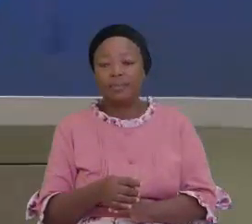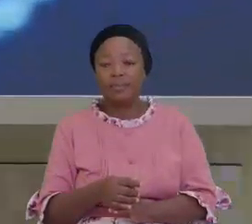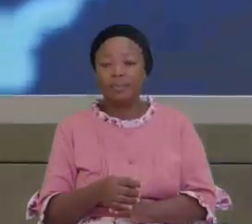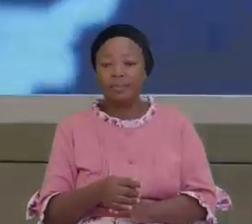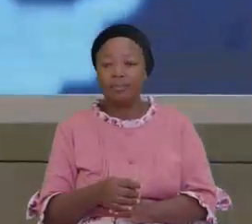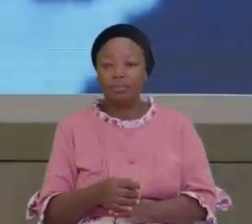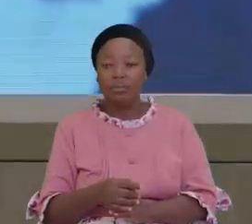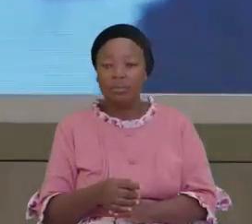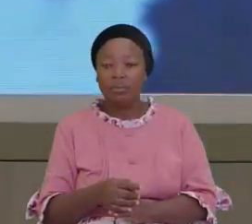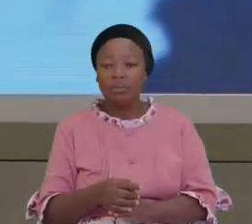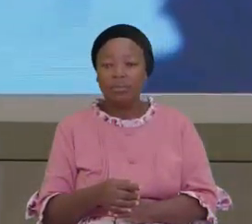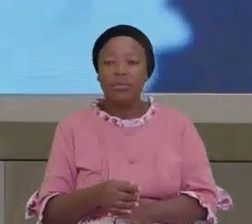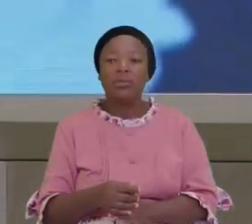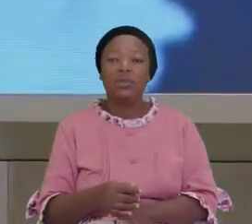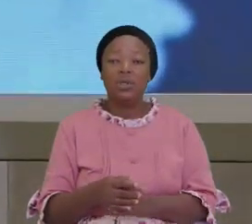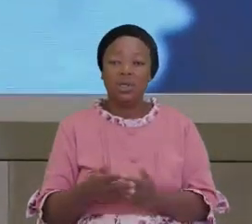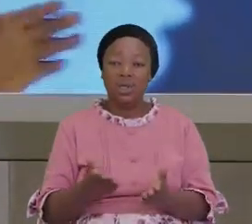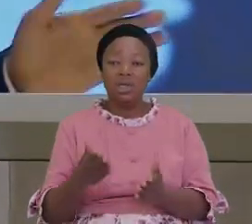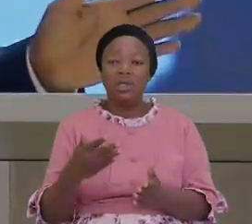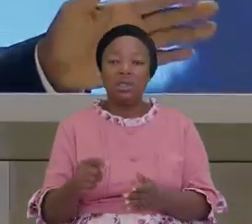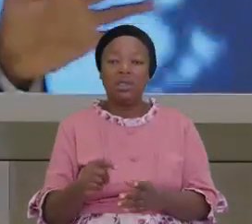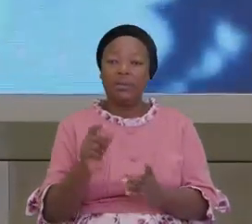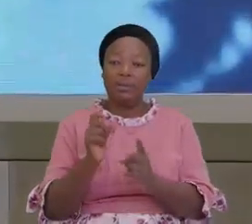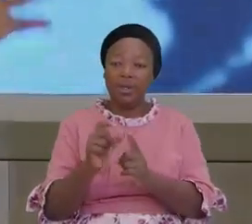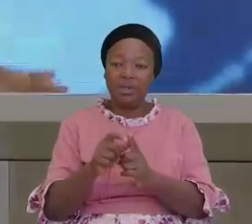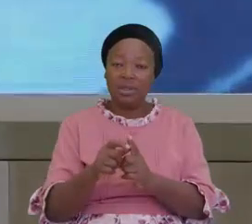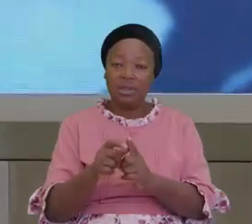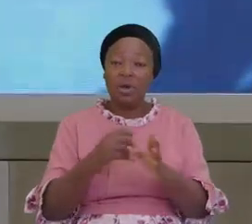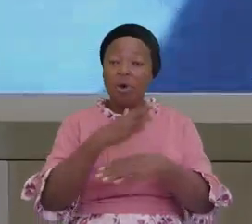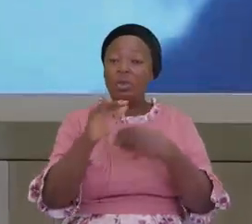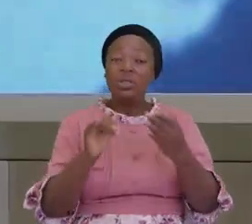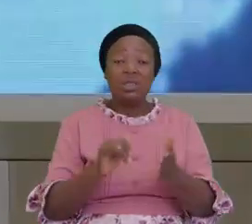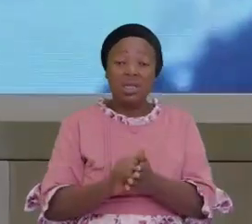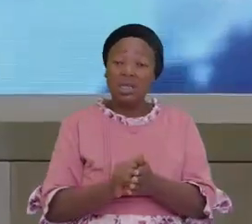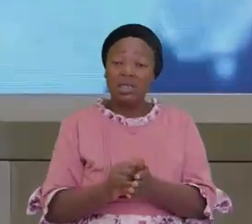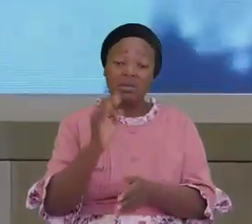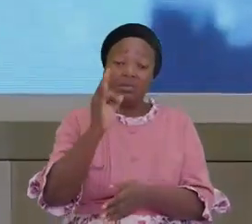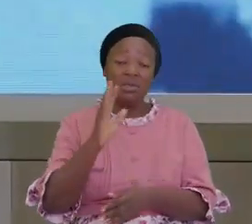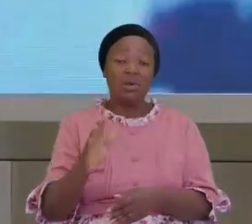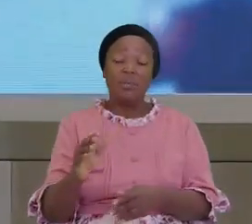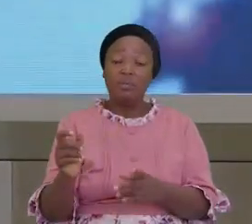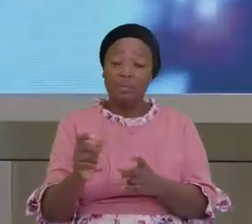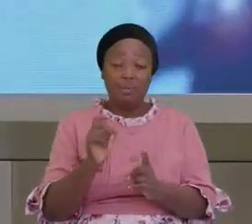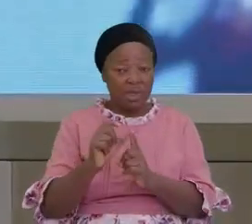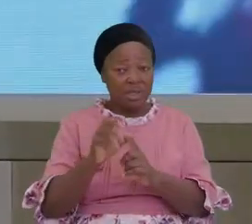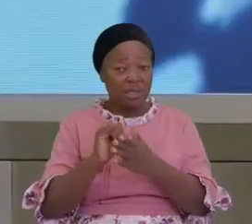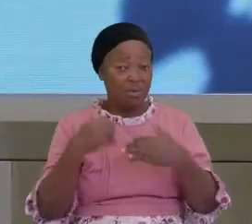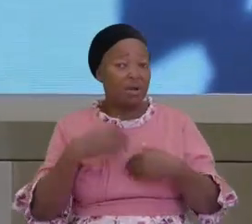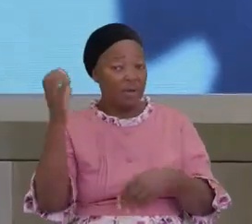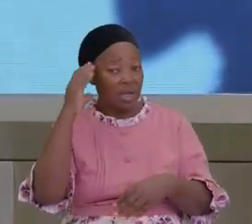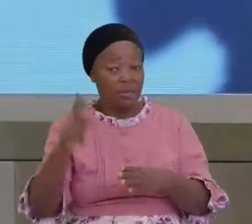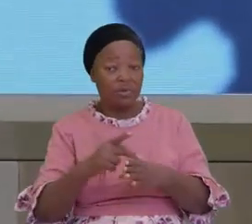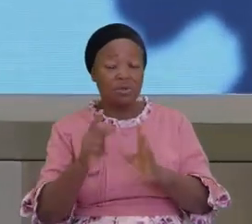Get the messages. These ministerial messages, professional messages.